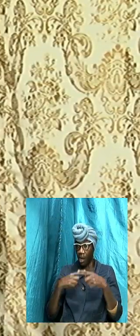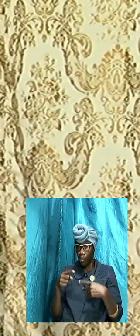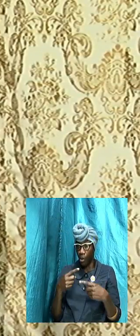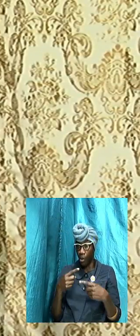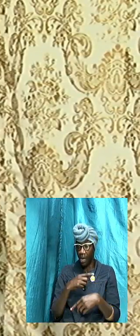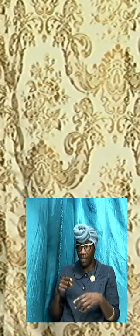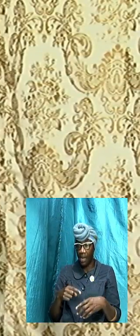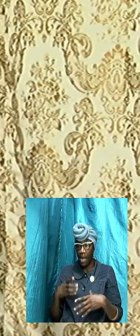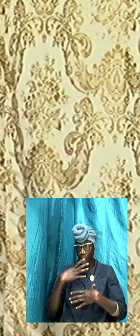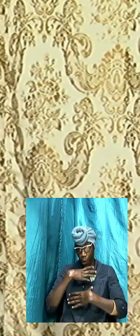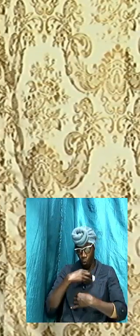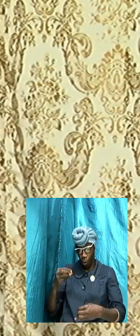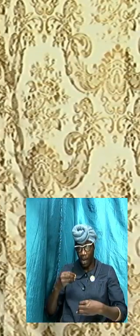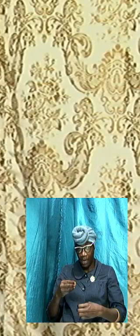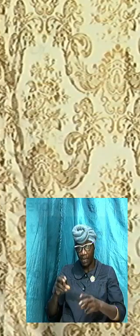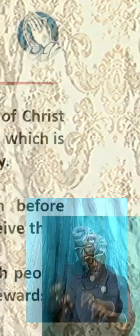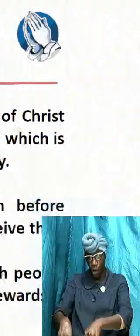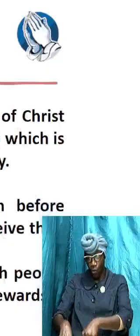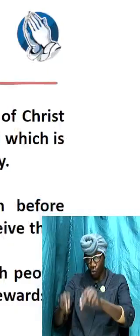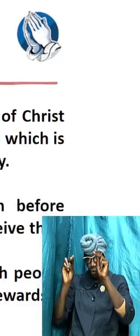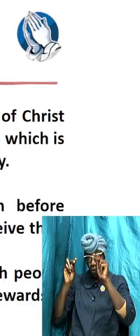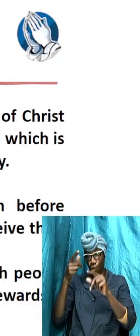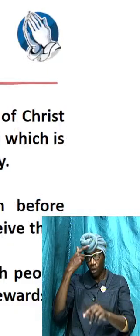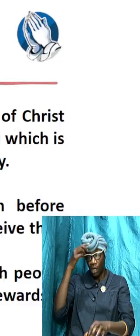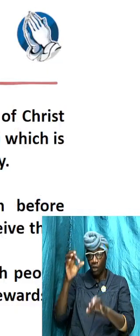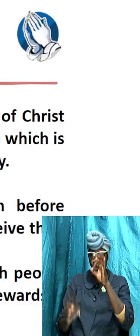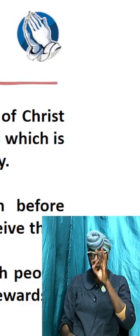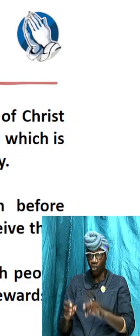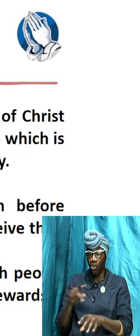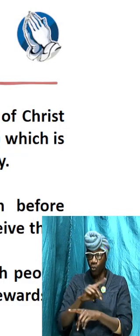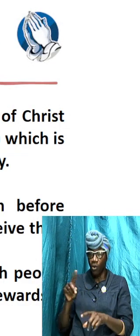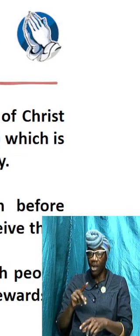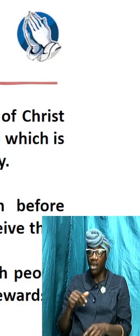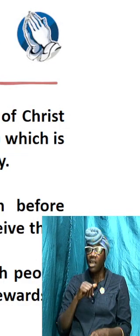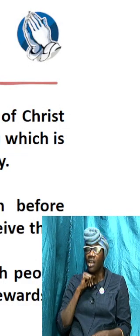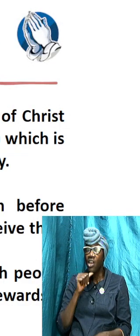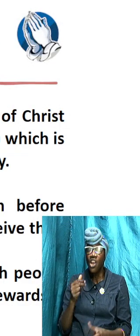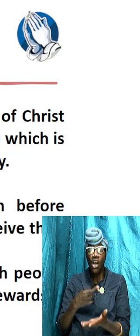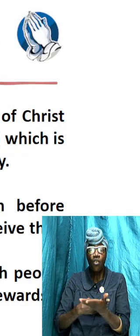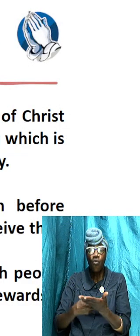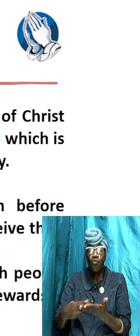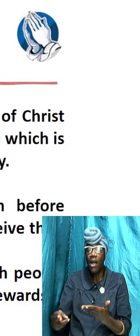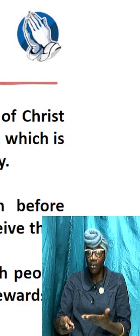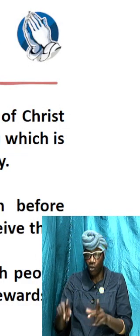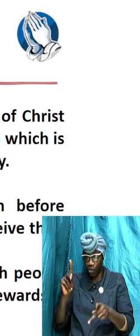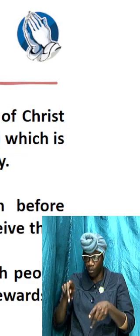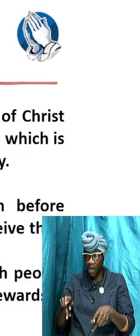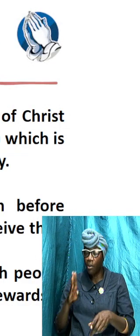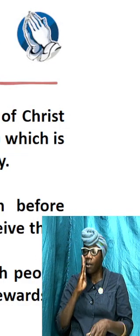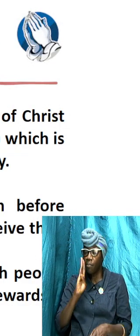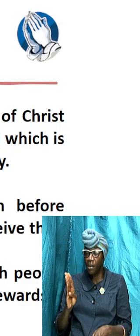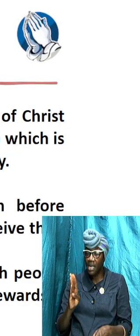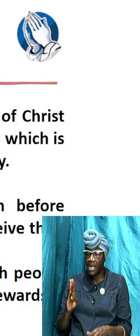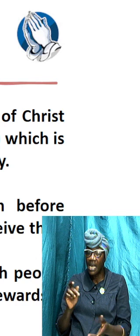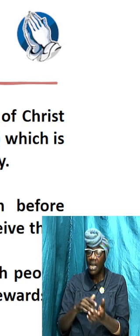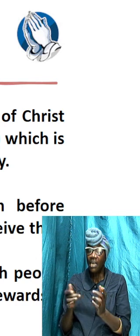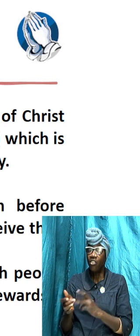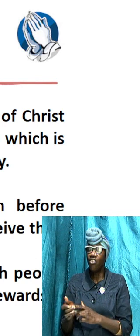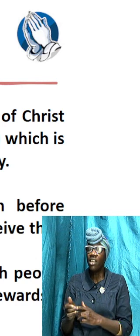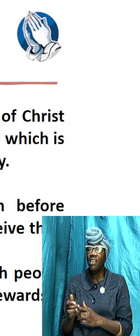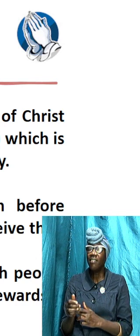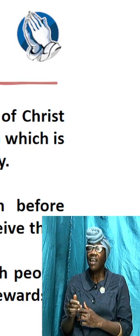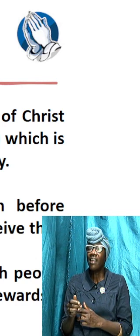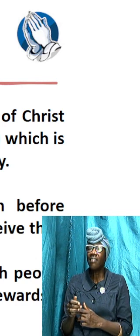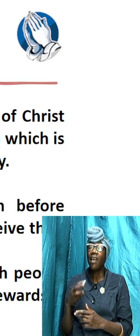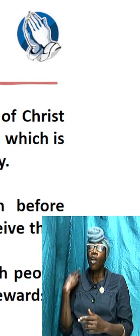the white throne judgment, or the great white throne judgment, where the unrighteous dead is going to be. But Jesus is saying that we shall all